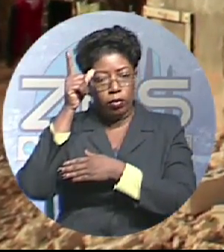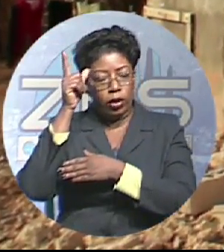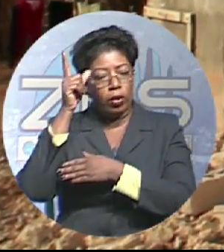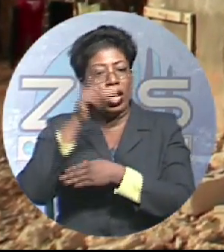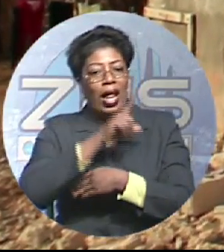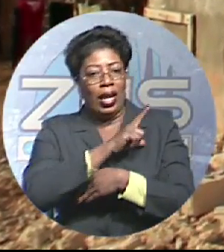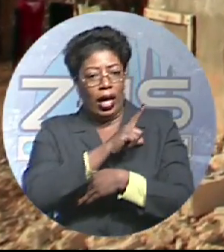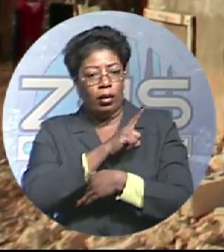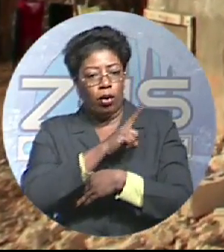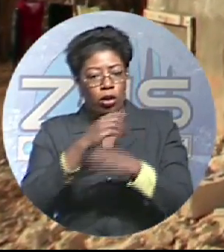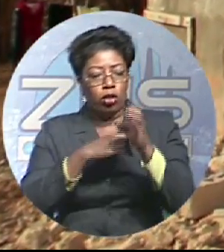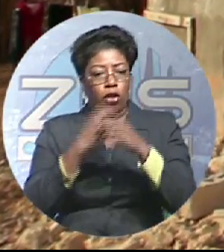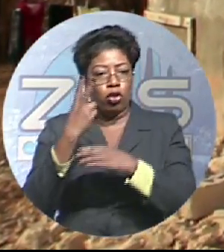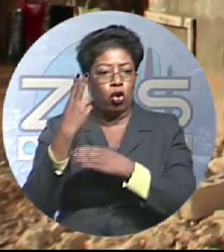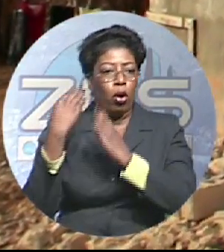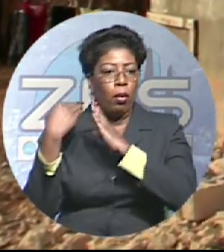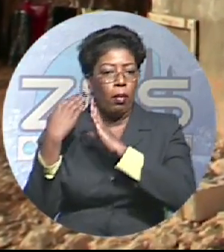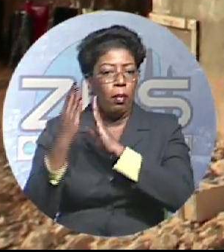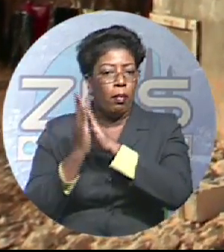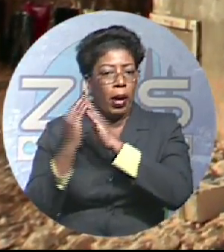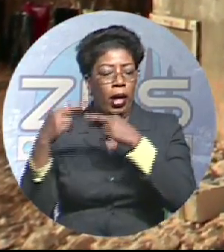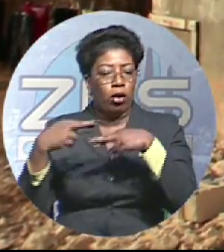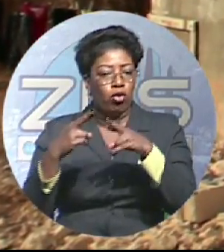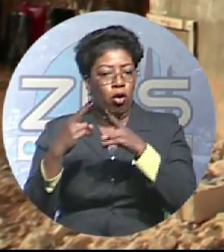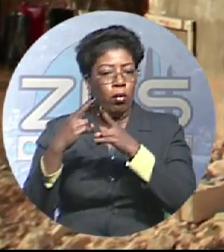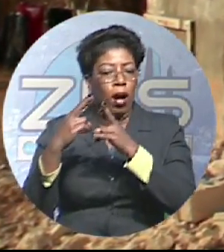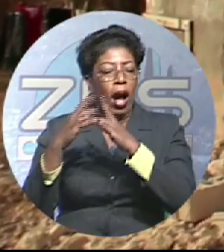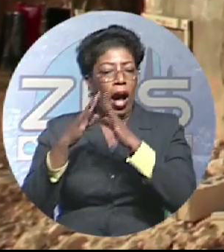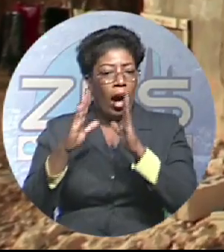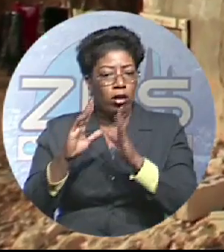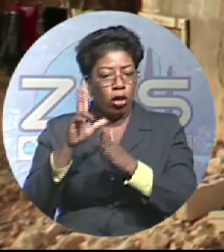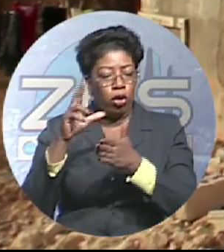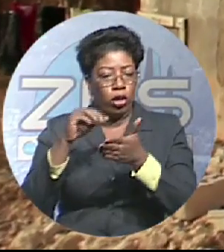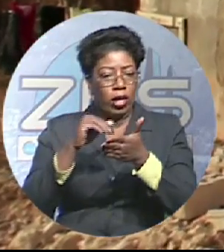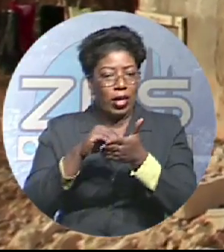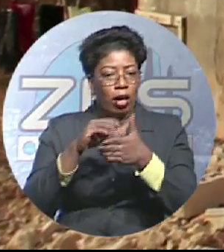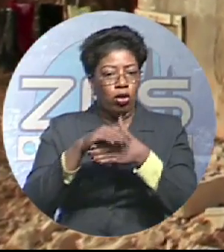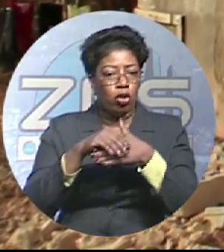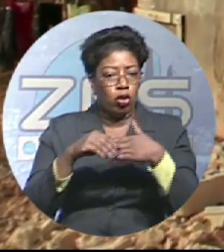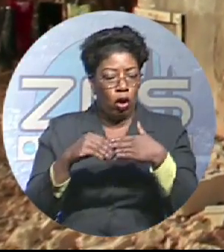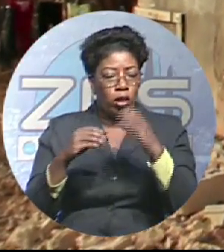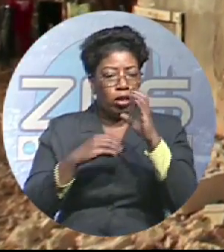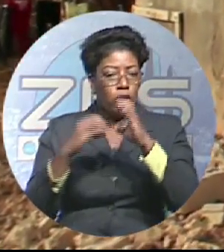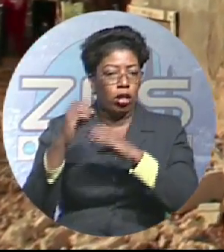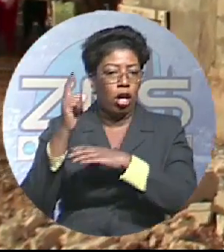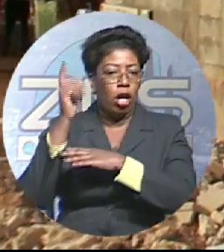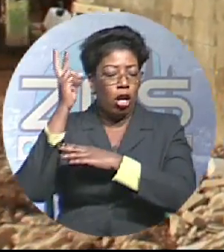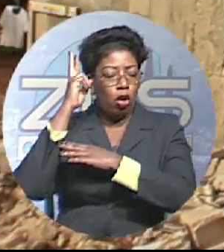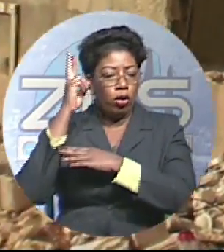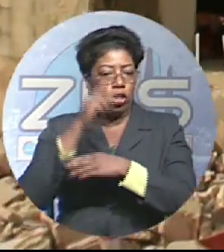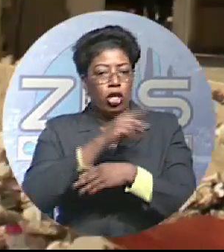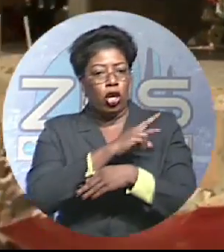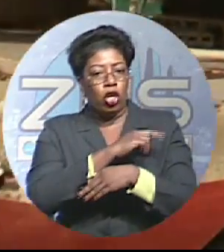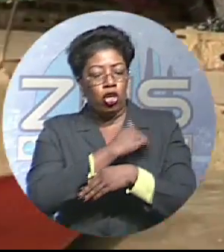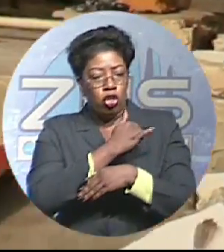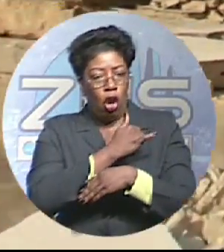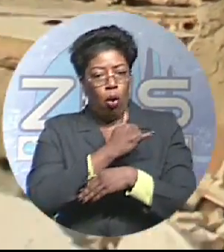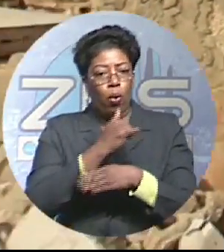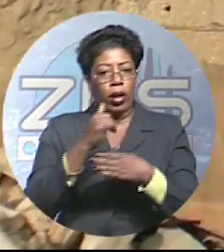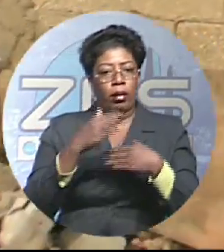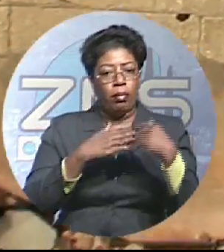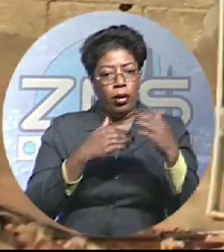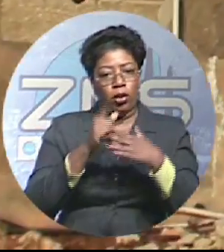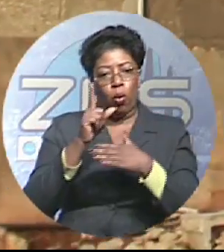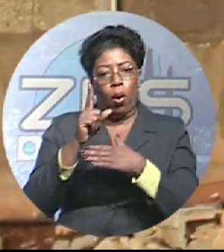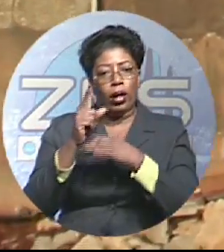contract to construct a 2-bedroom house at $30,000. Contractor Luigi Young will build a 1-bedroom home